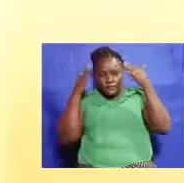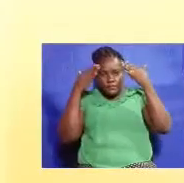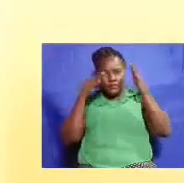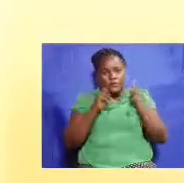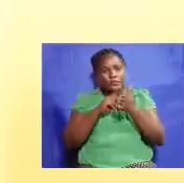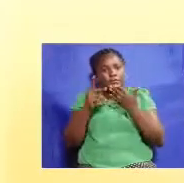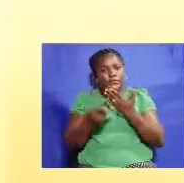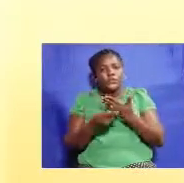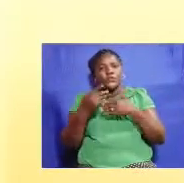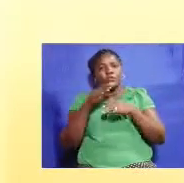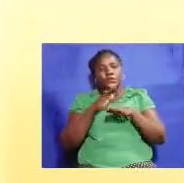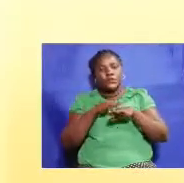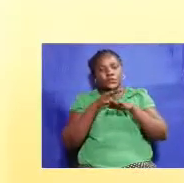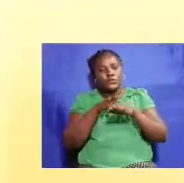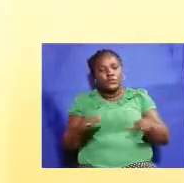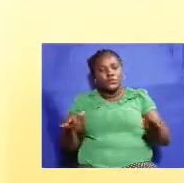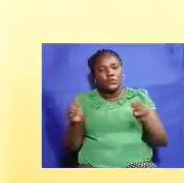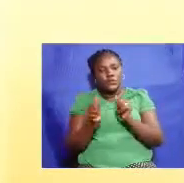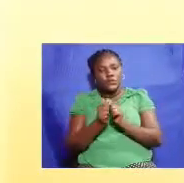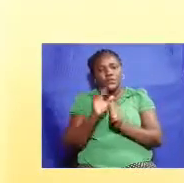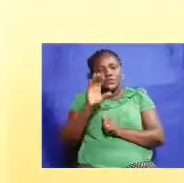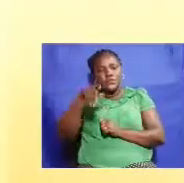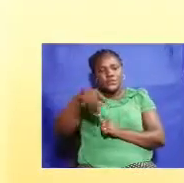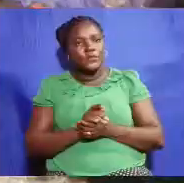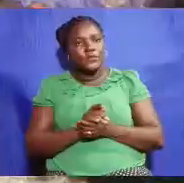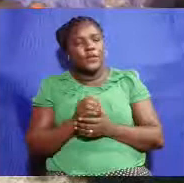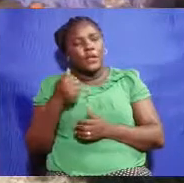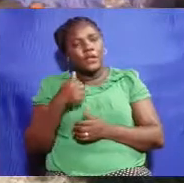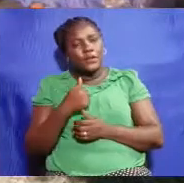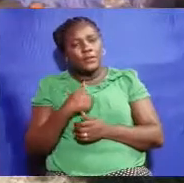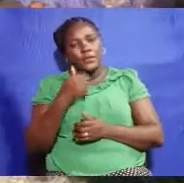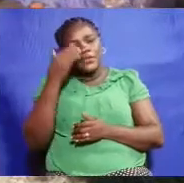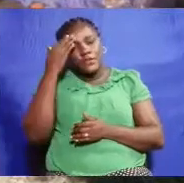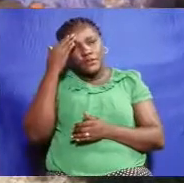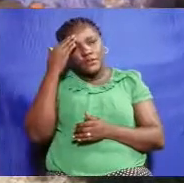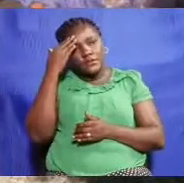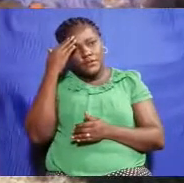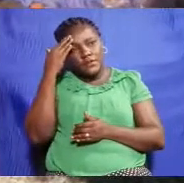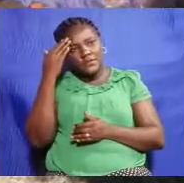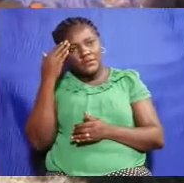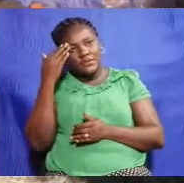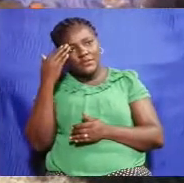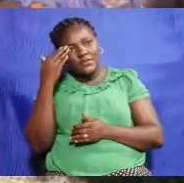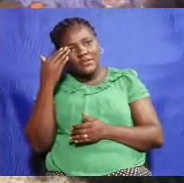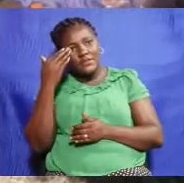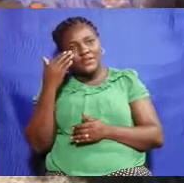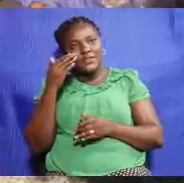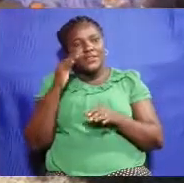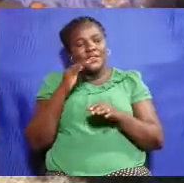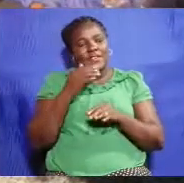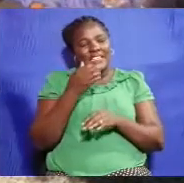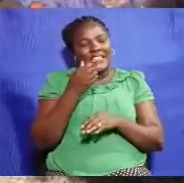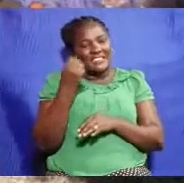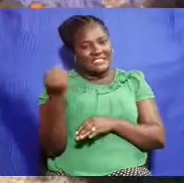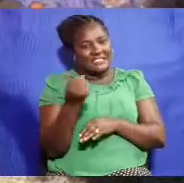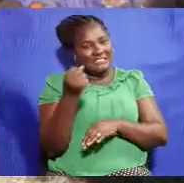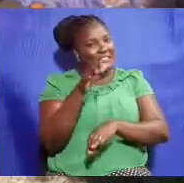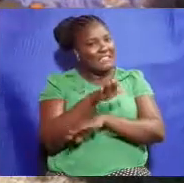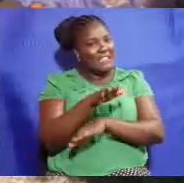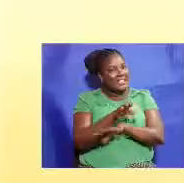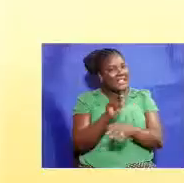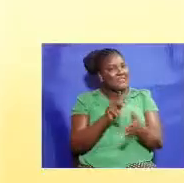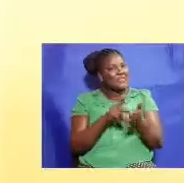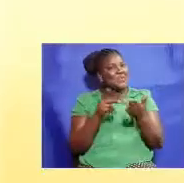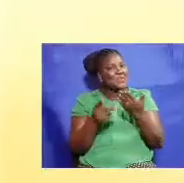program on children with cerebral palsy and their families. I know their program, their Saturday evening programs